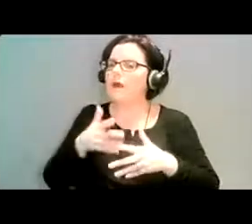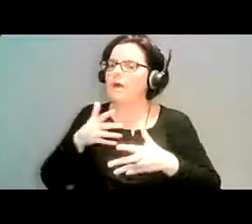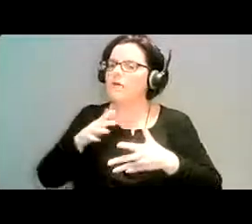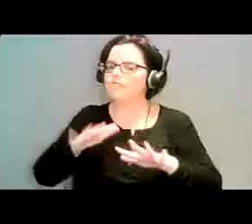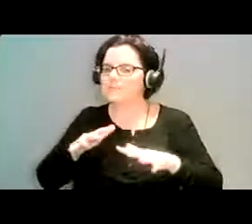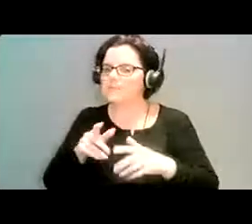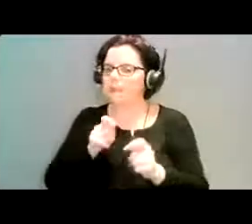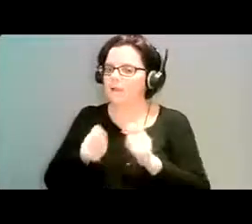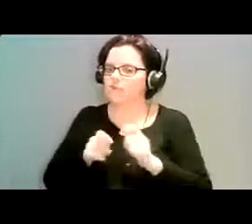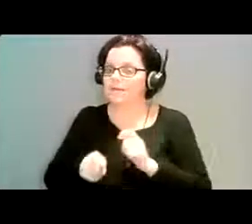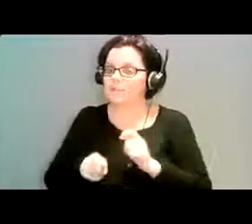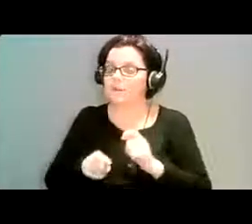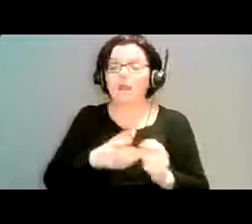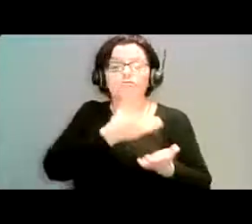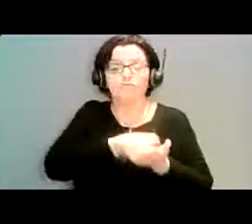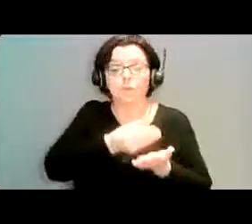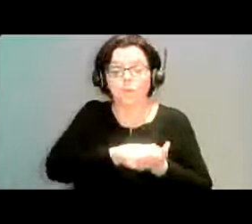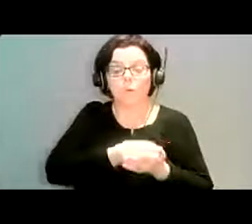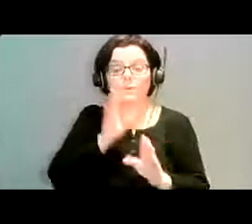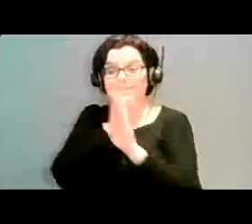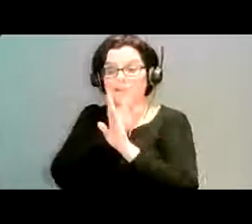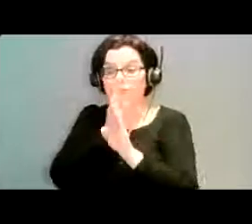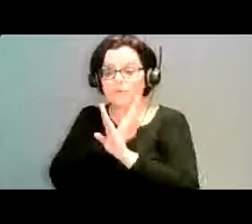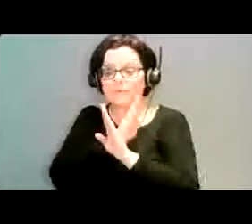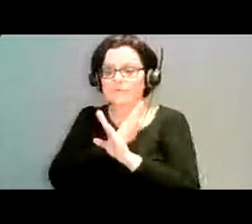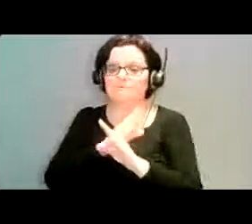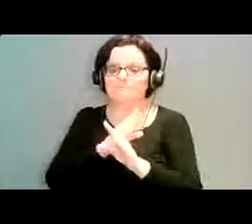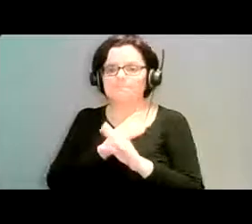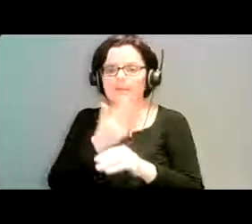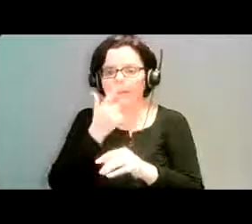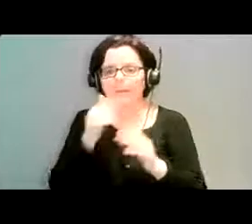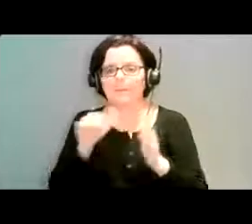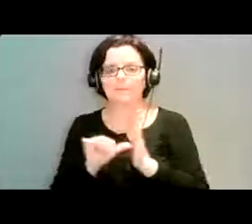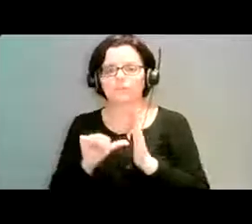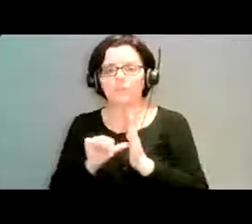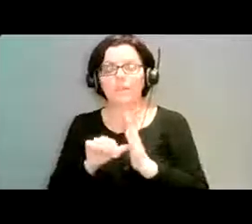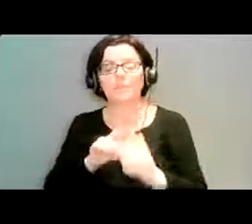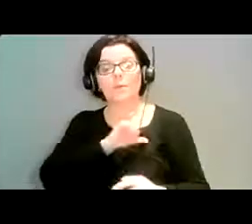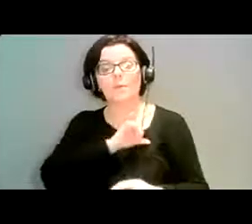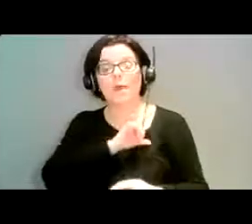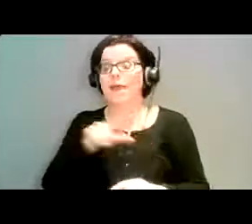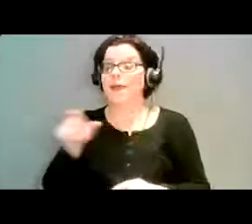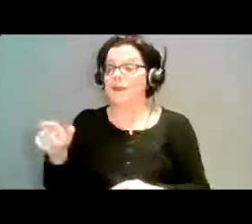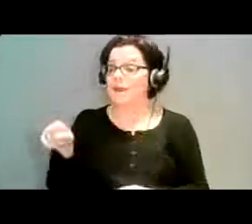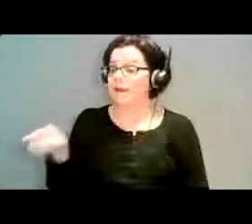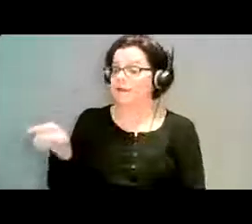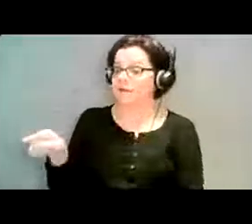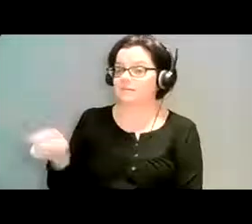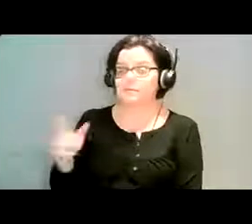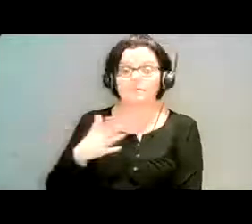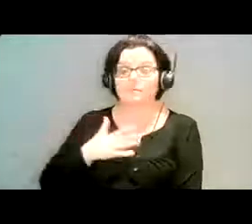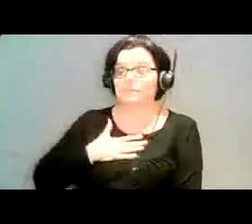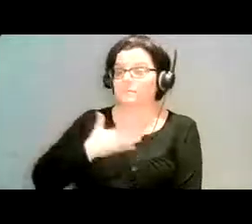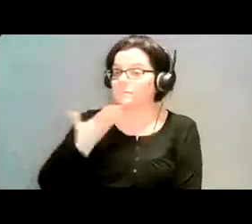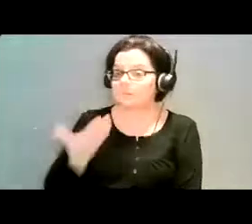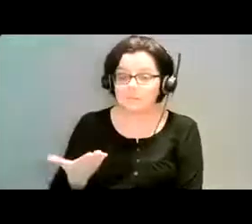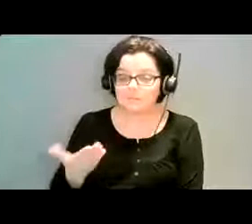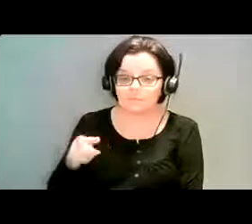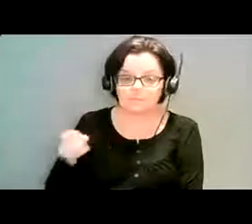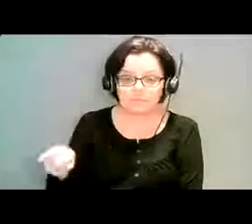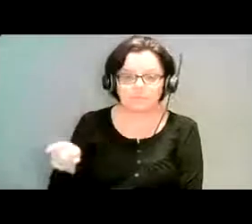Recording secretly is problematic, because obviously if people, for example, don't want, because people